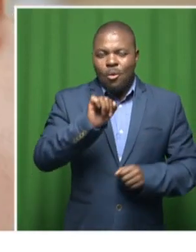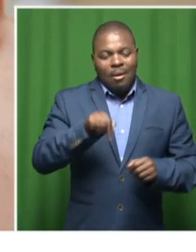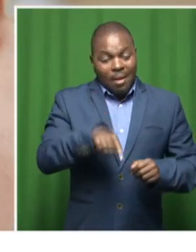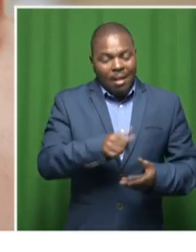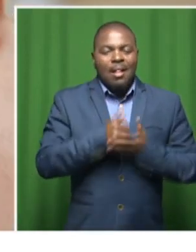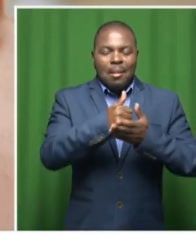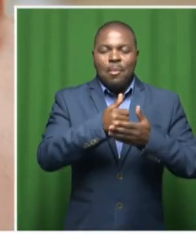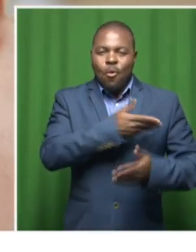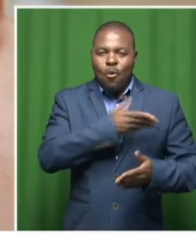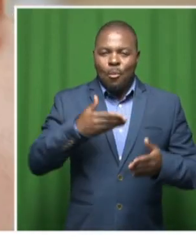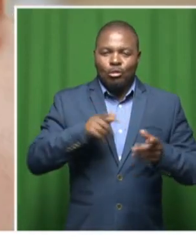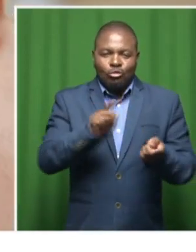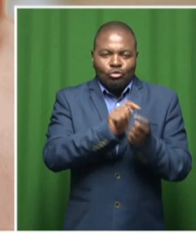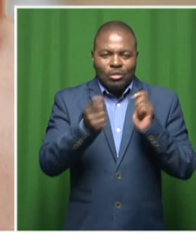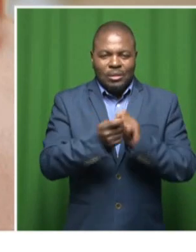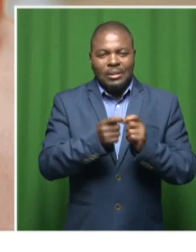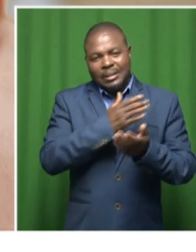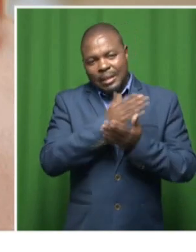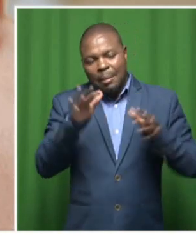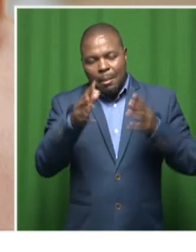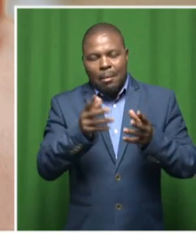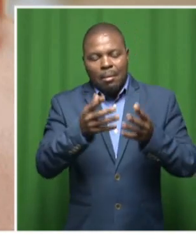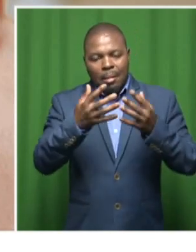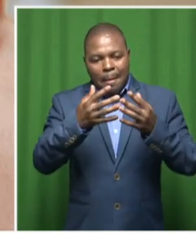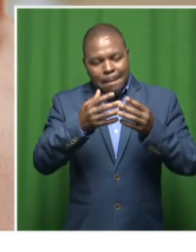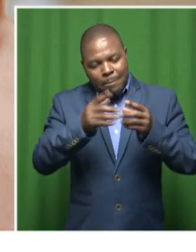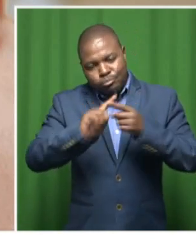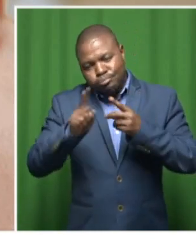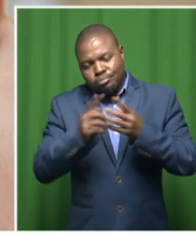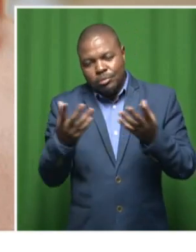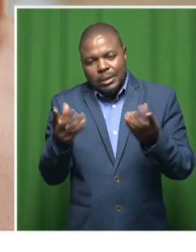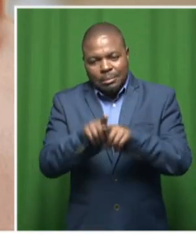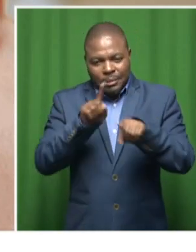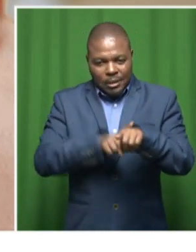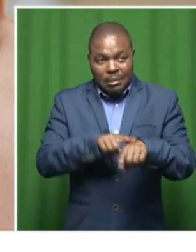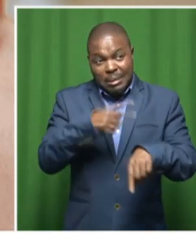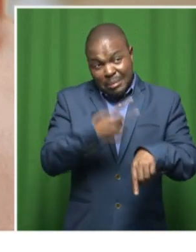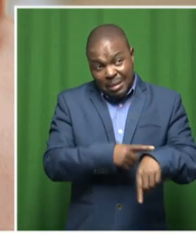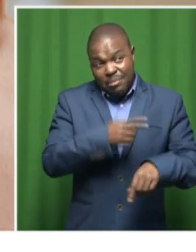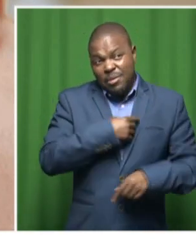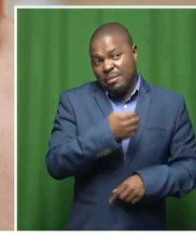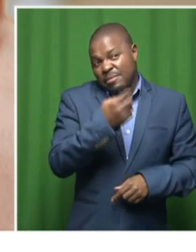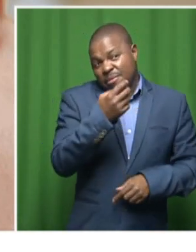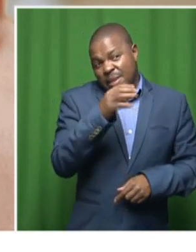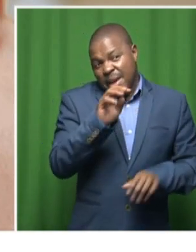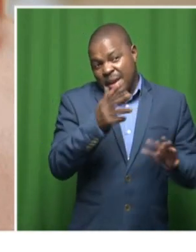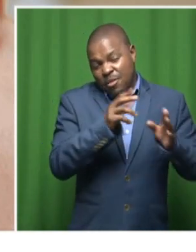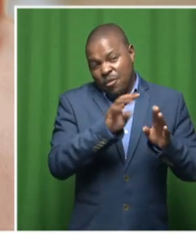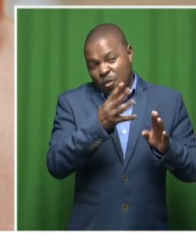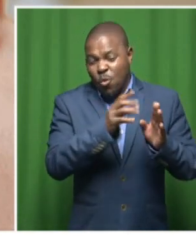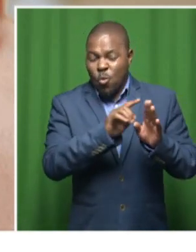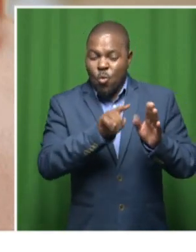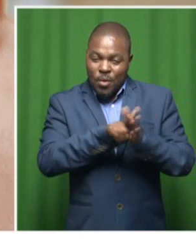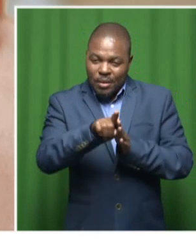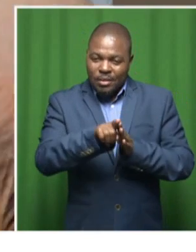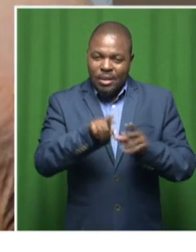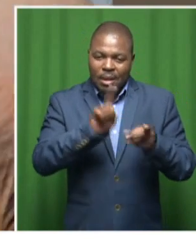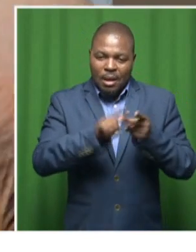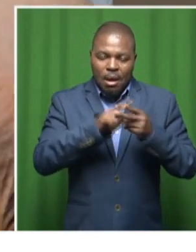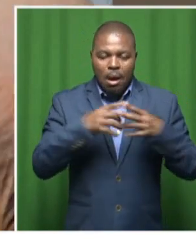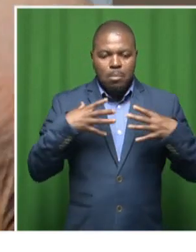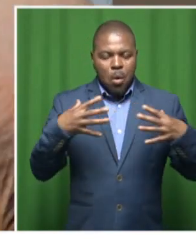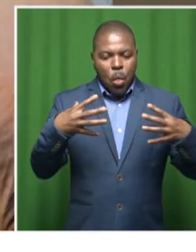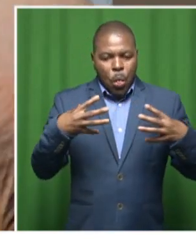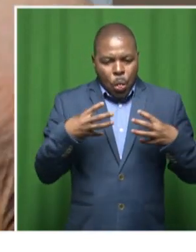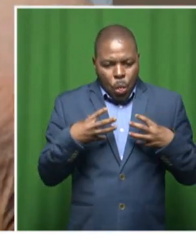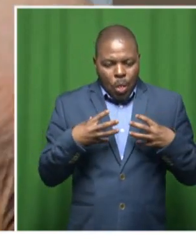right? So often people will have combined procedures. And then, yes, you could range anywhere between 2 to 4 weeks of downtime. It really just depends. A breast reduction would take about a week and